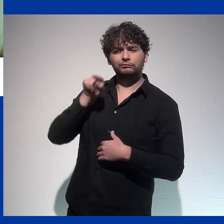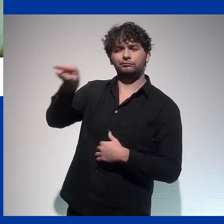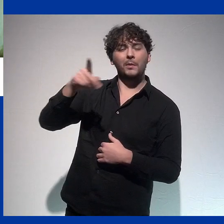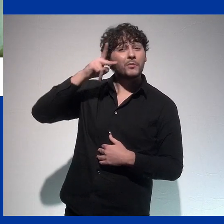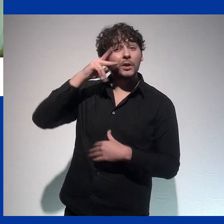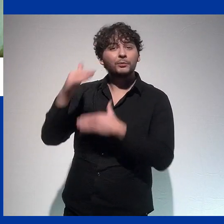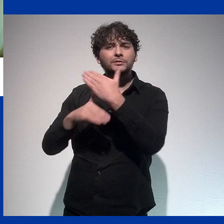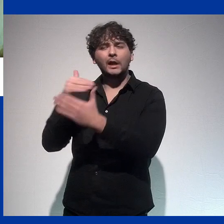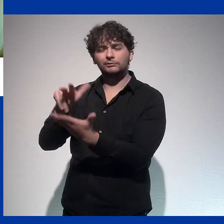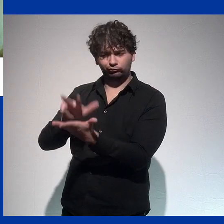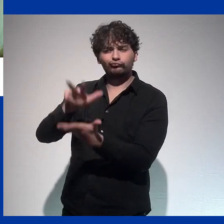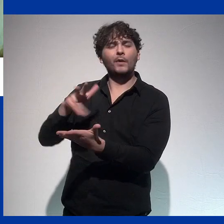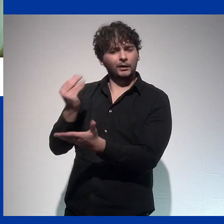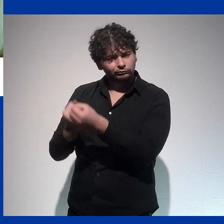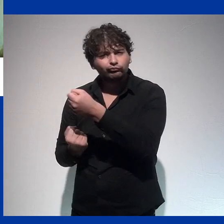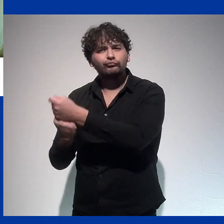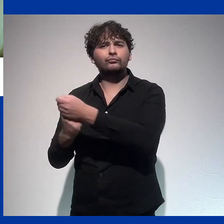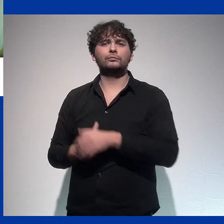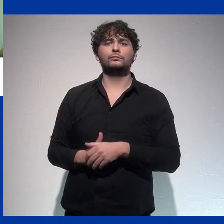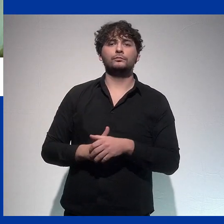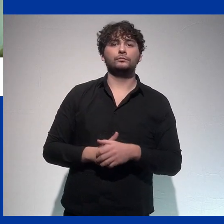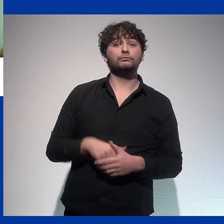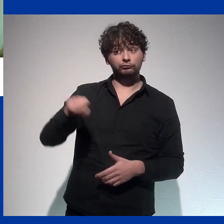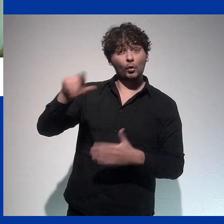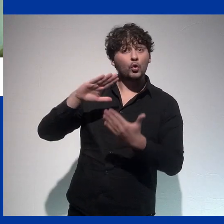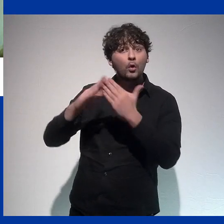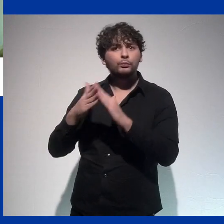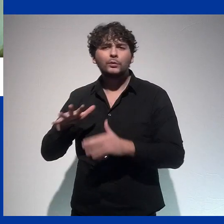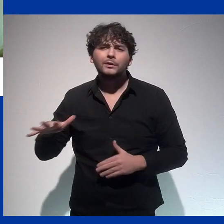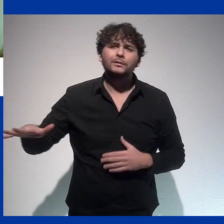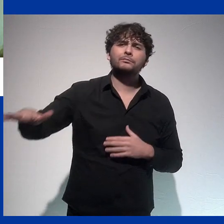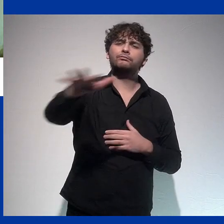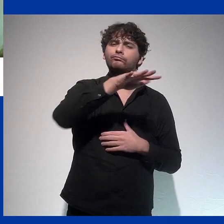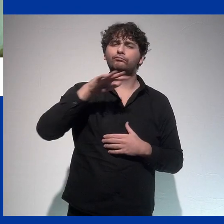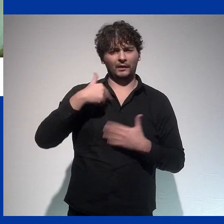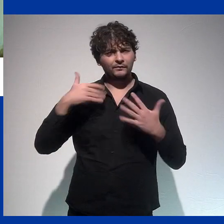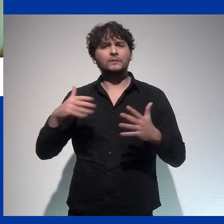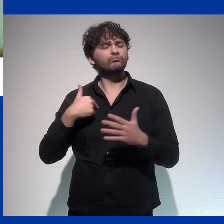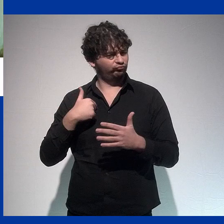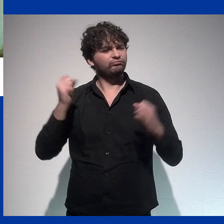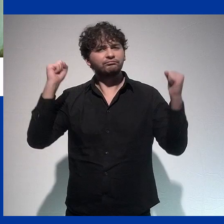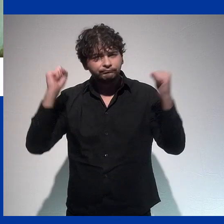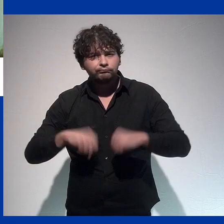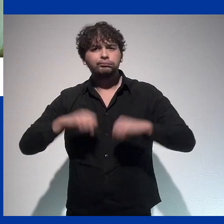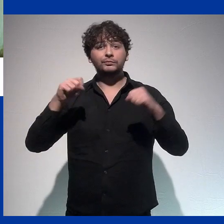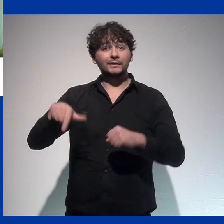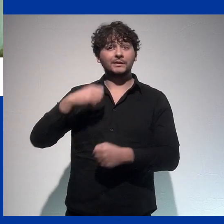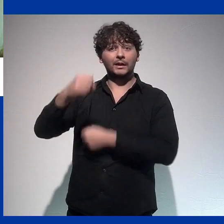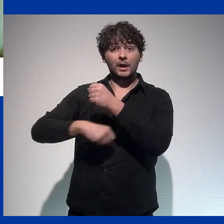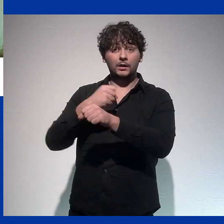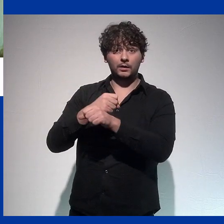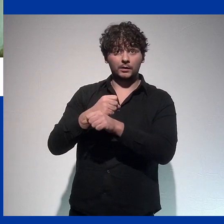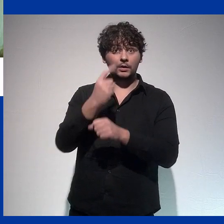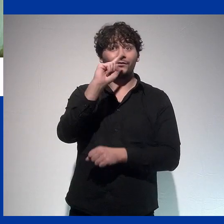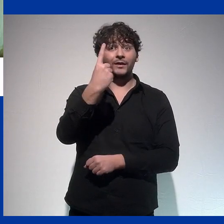started, keeping in mind the following key points: stable sustainability of youth work, horizontal